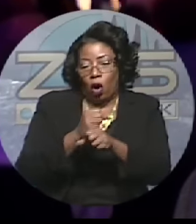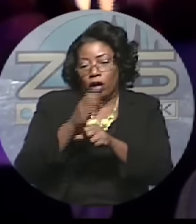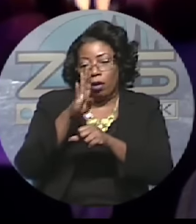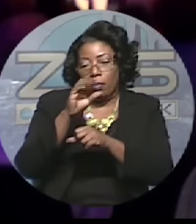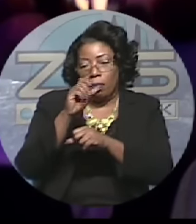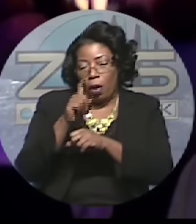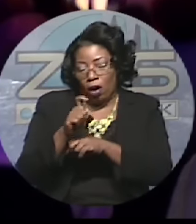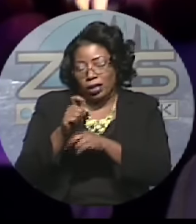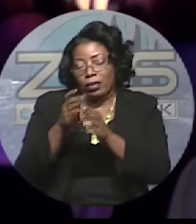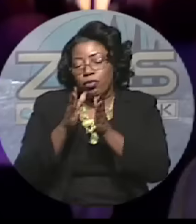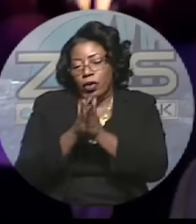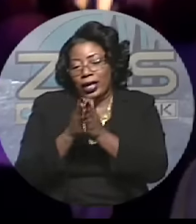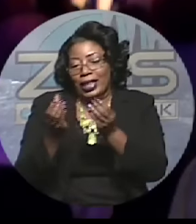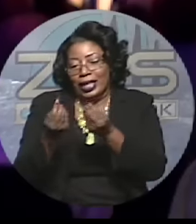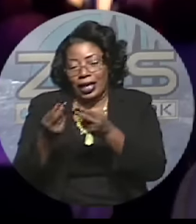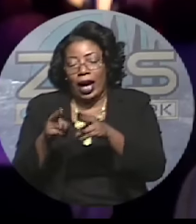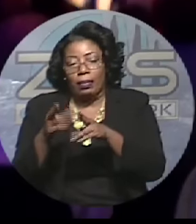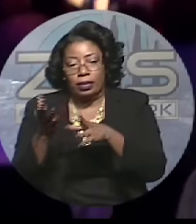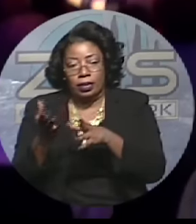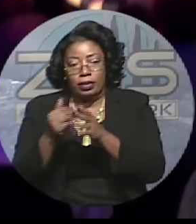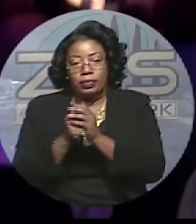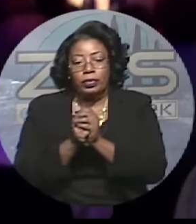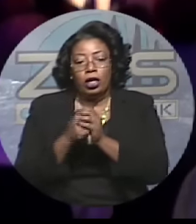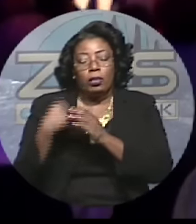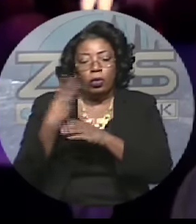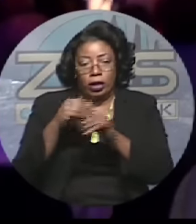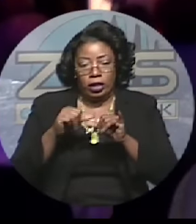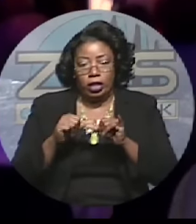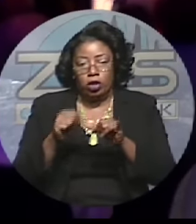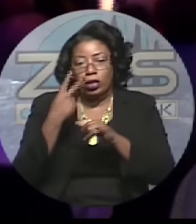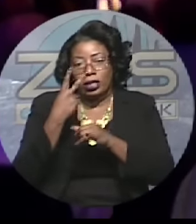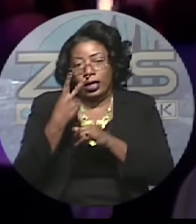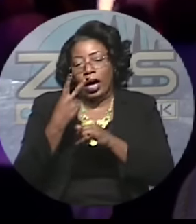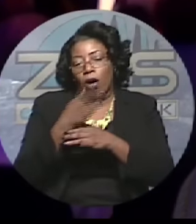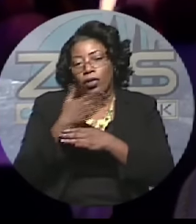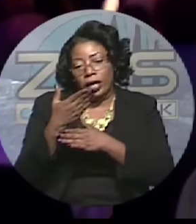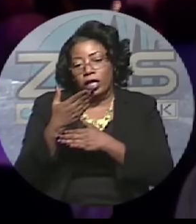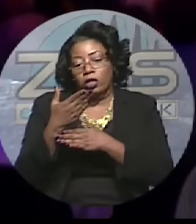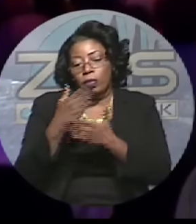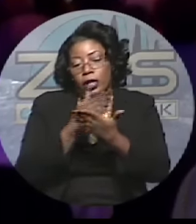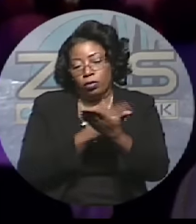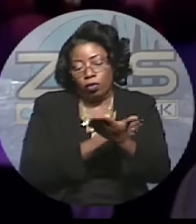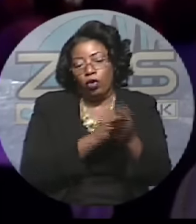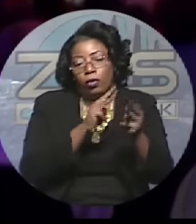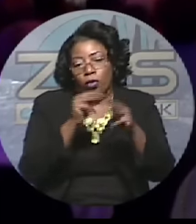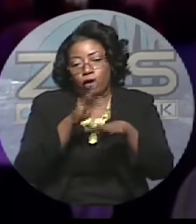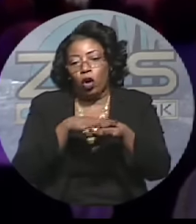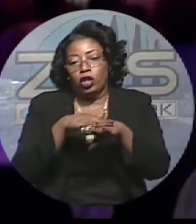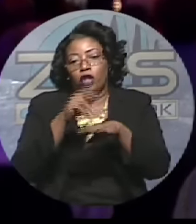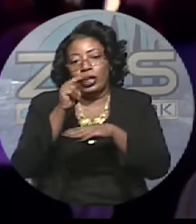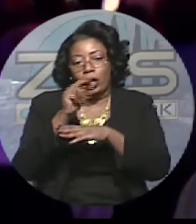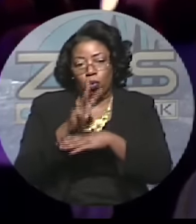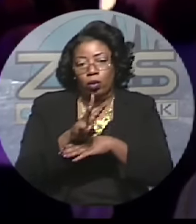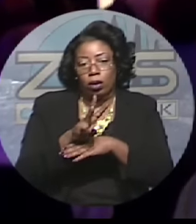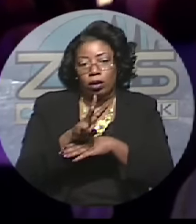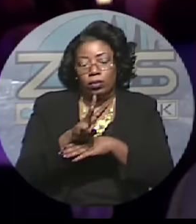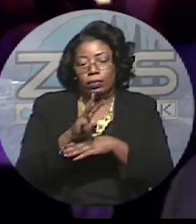for the best. We're able to continuously look at how things are going on your network, and we're able to tweak as we need to month by month.